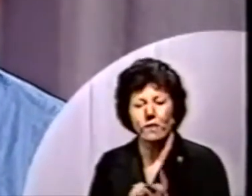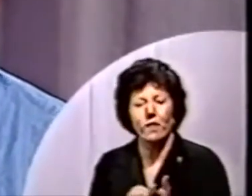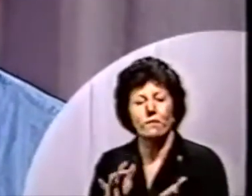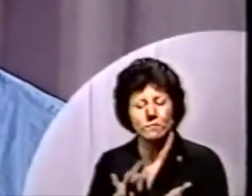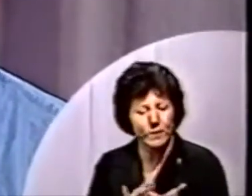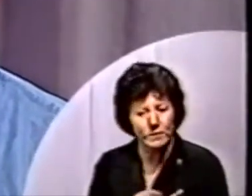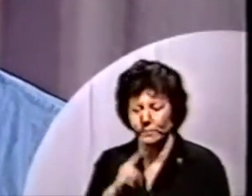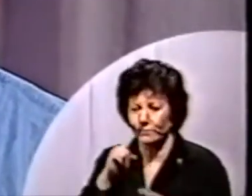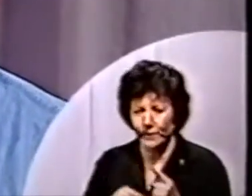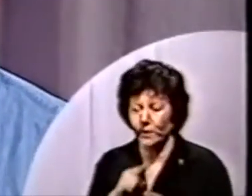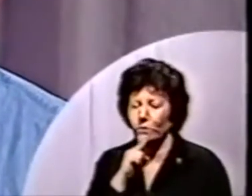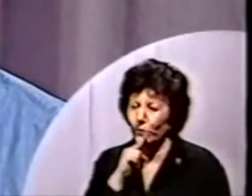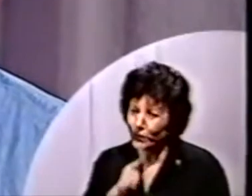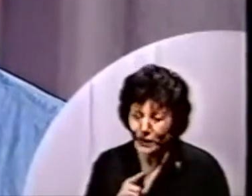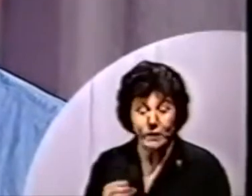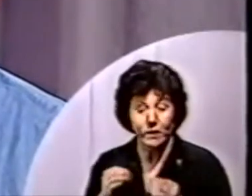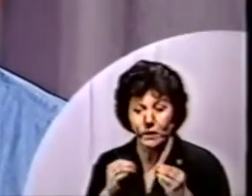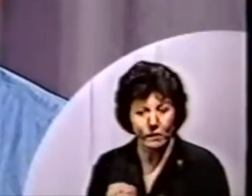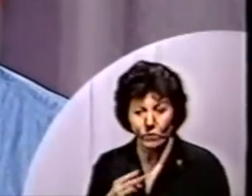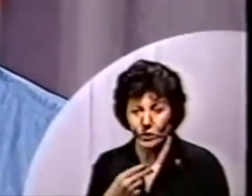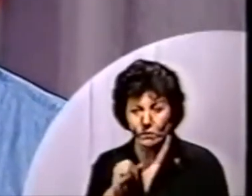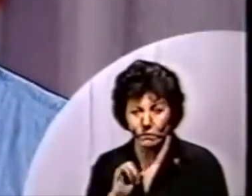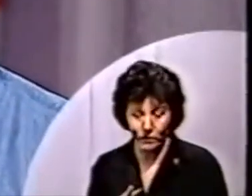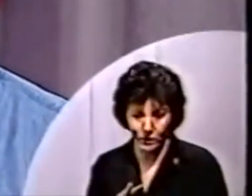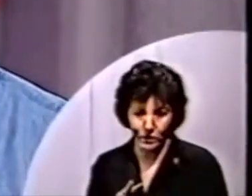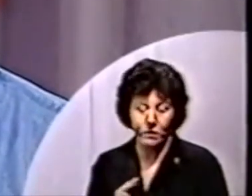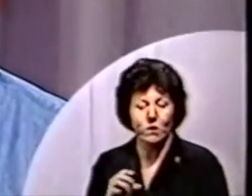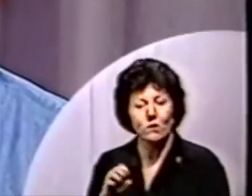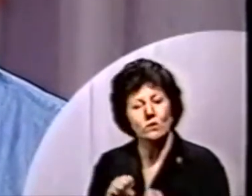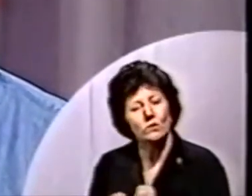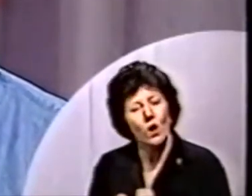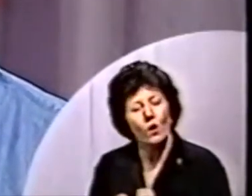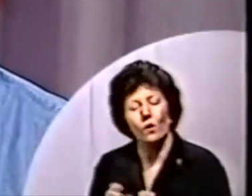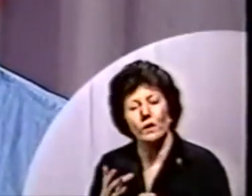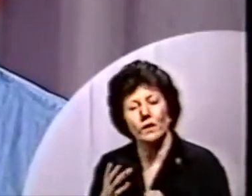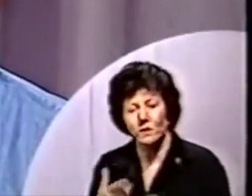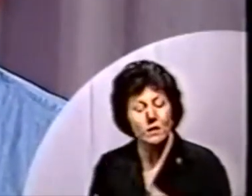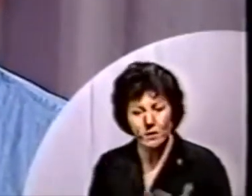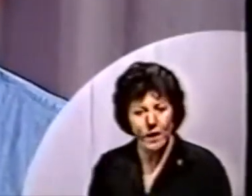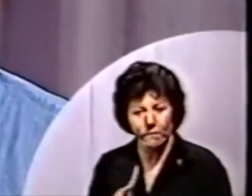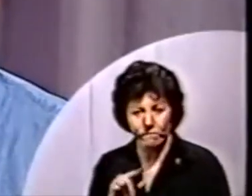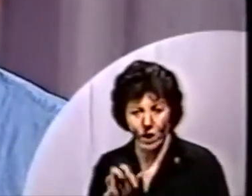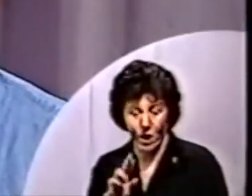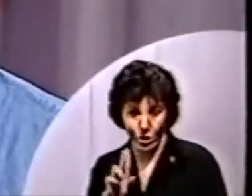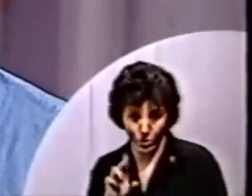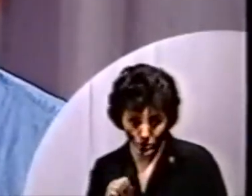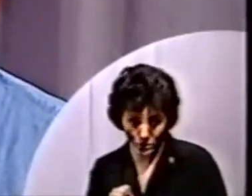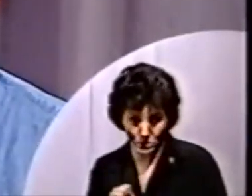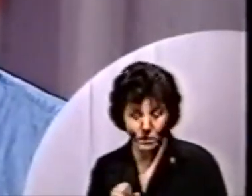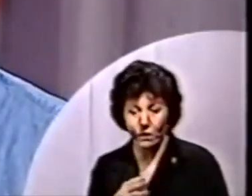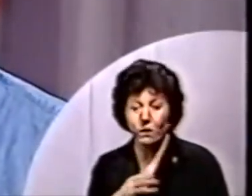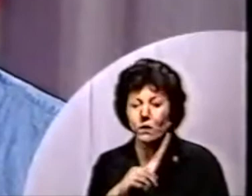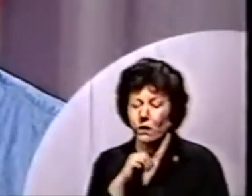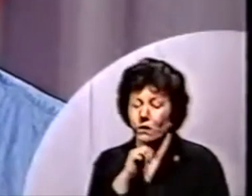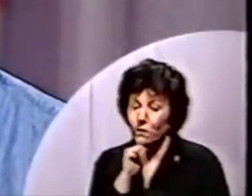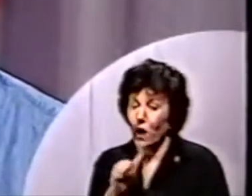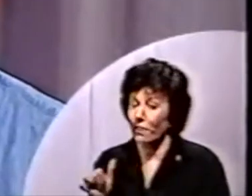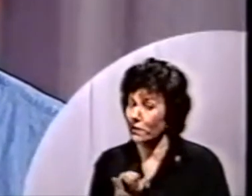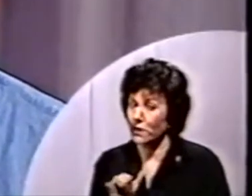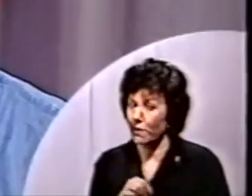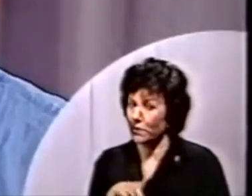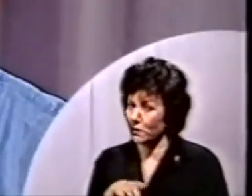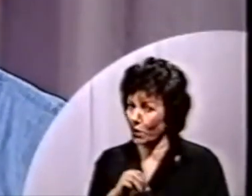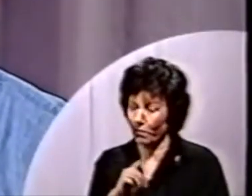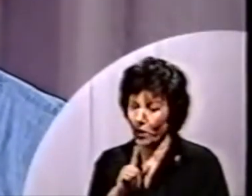can't actually give you HIV. Right. So it's a dead virus, unlike the polio vaccine, which